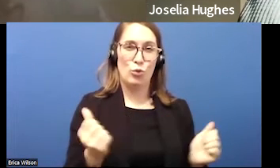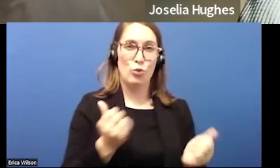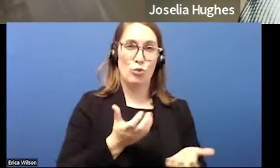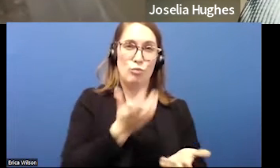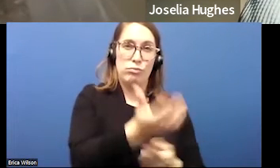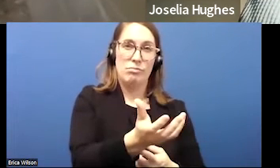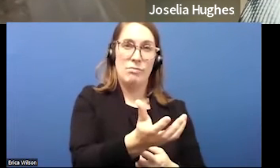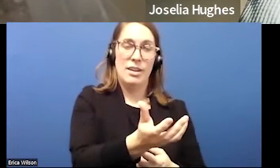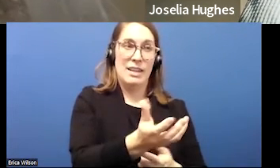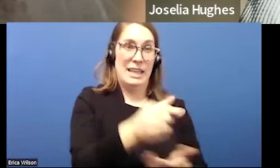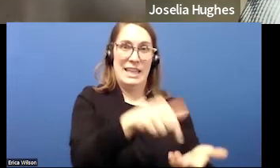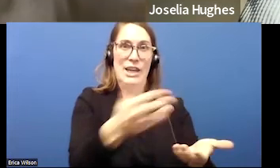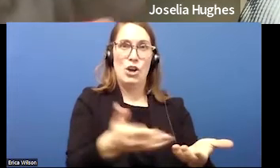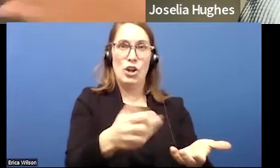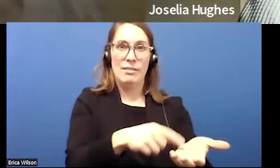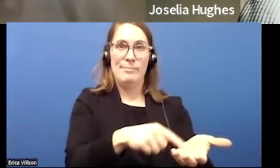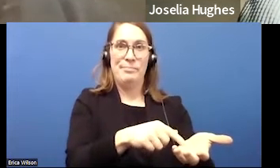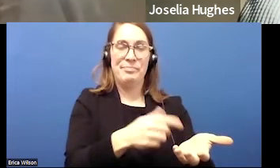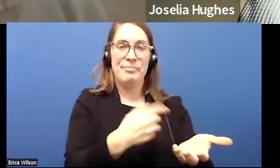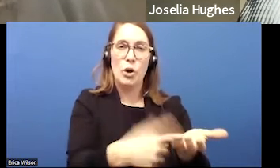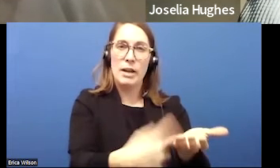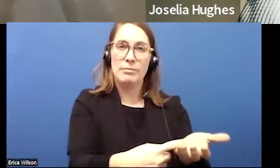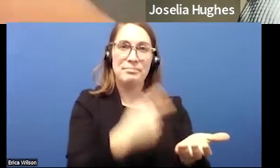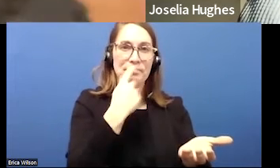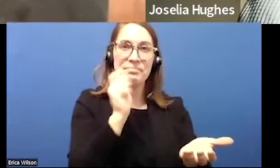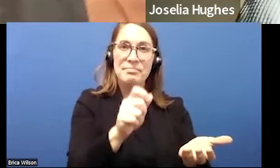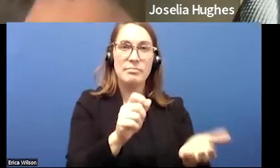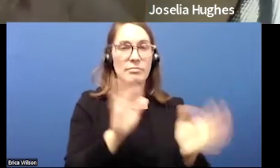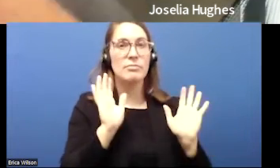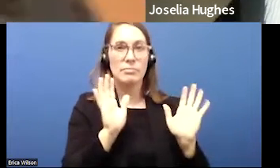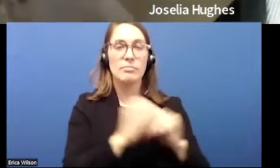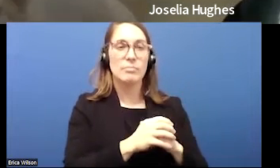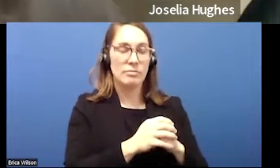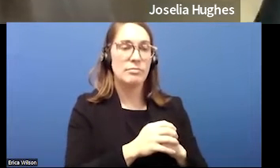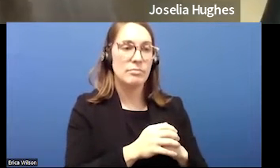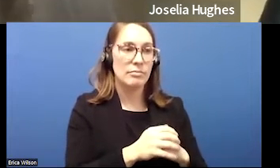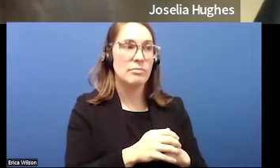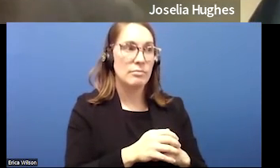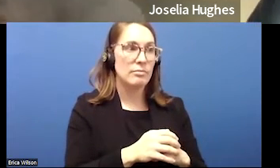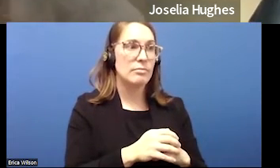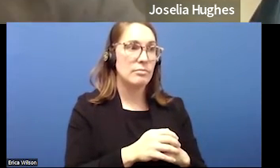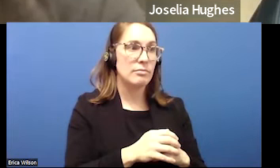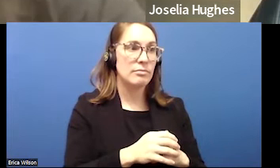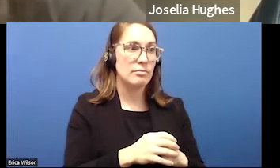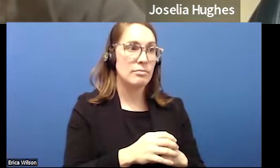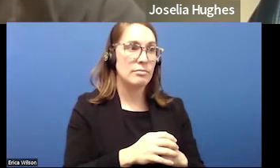in Right. to this space and like period in thought. Yeah.